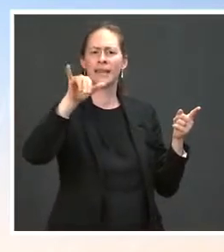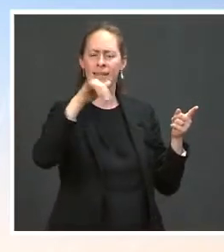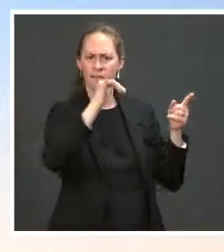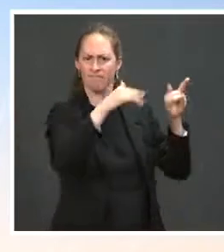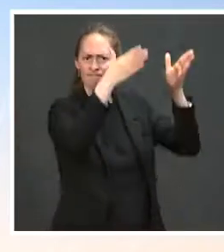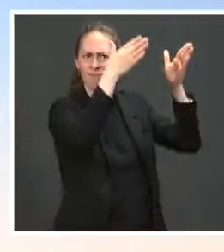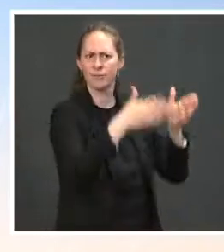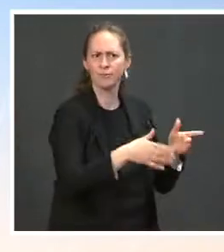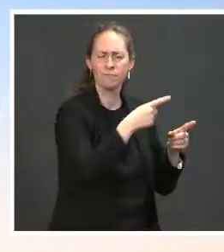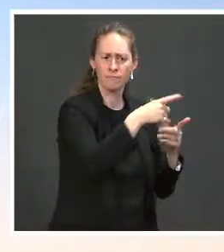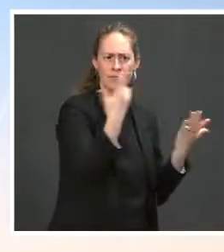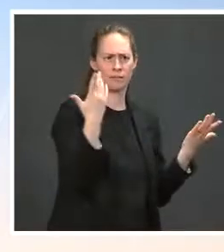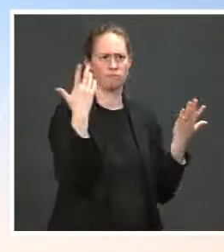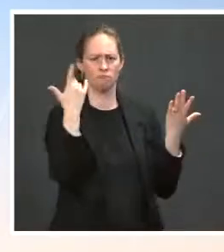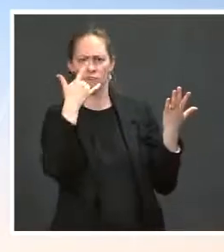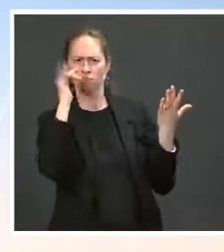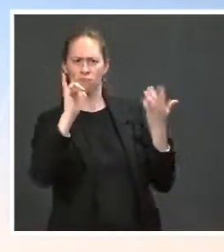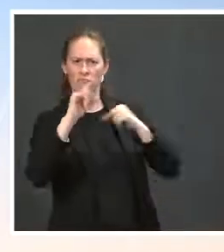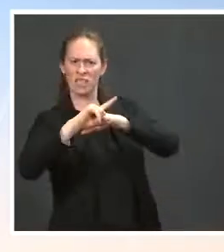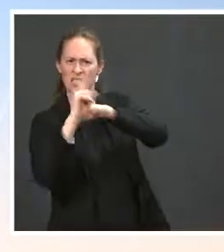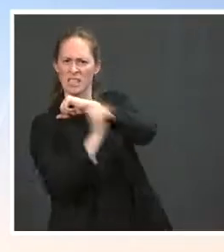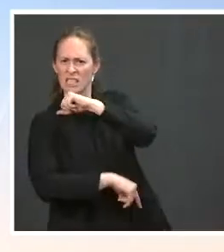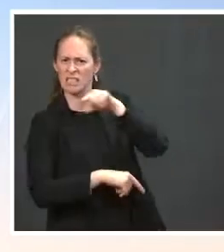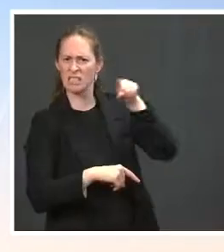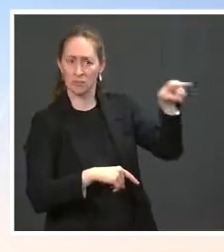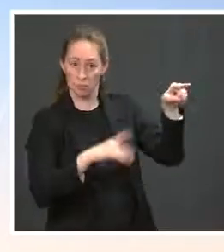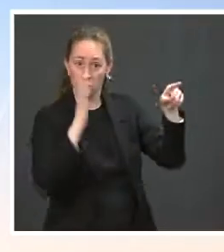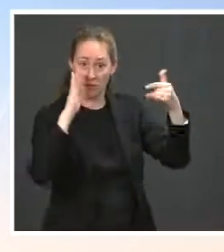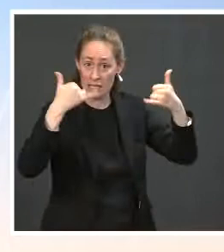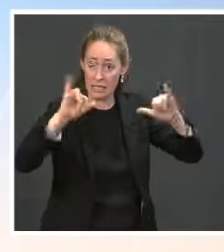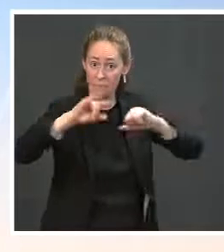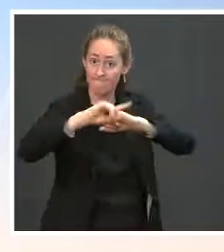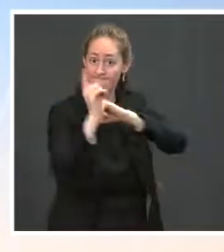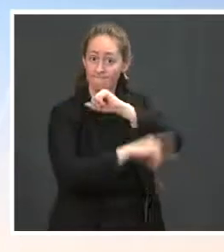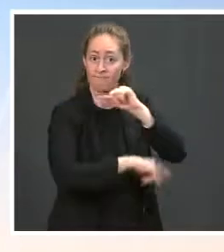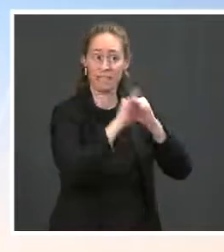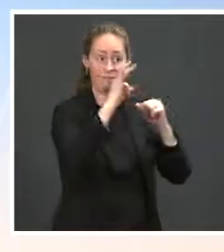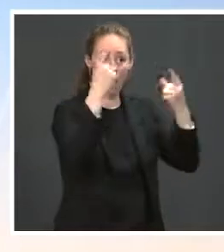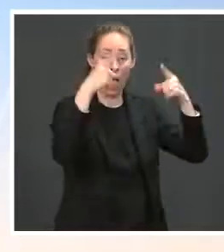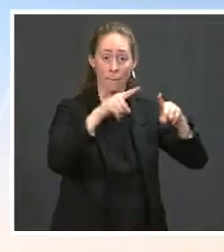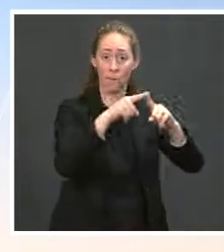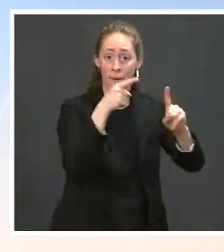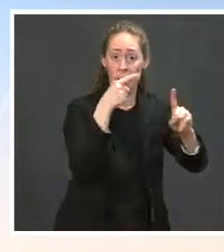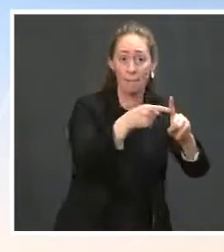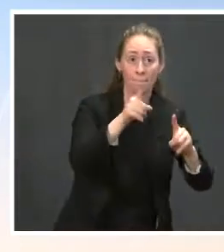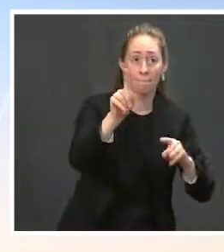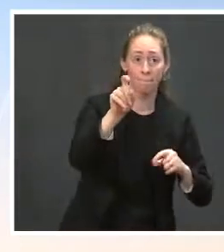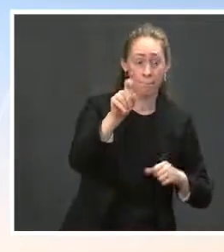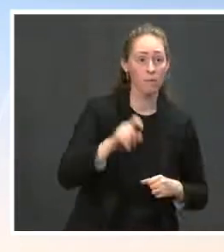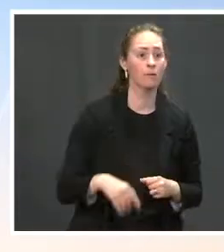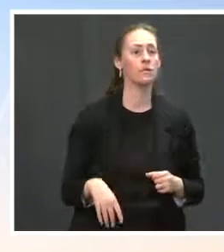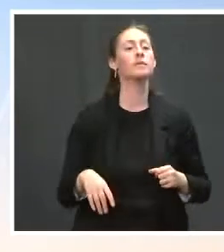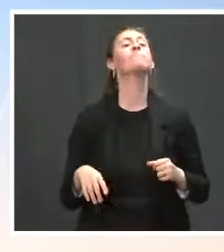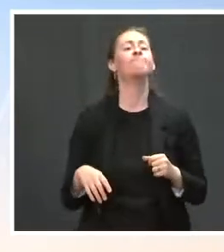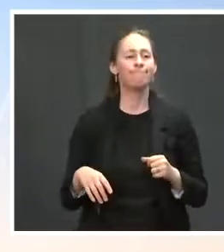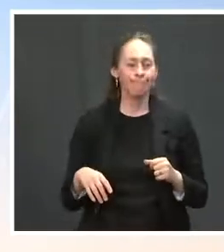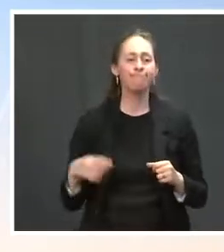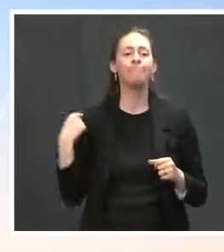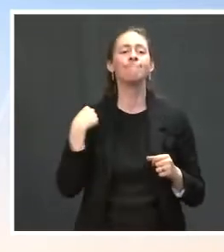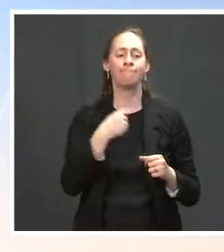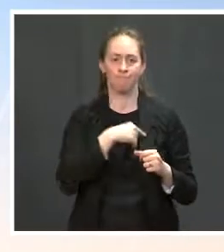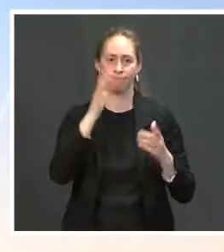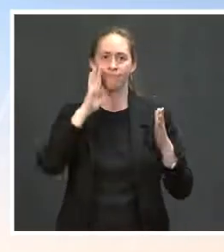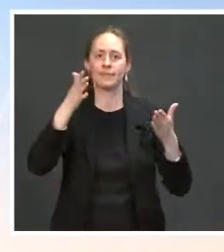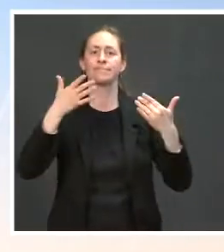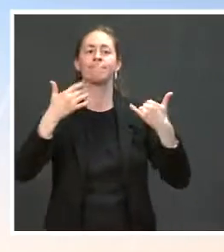against Russia are working? Well, first, our sanctions were put in place, and many of them done in coordination with